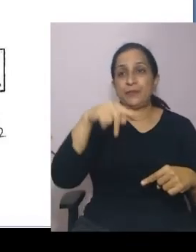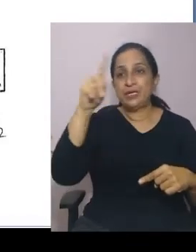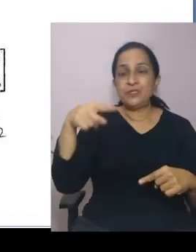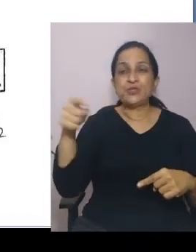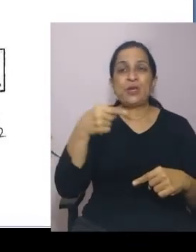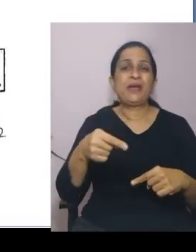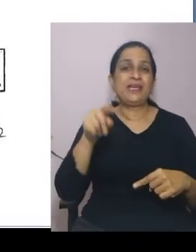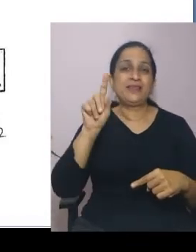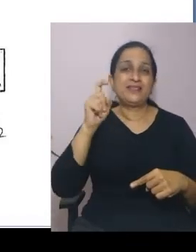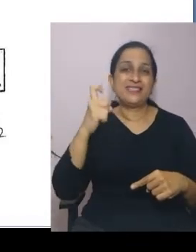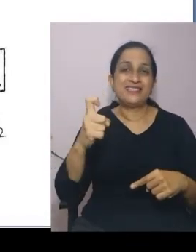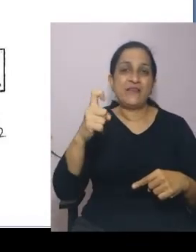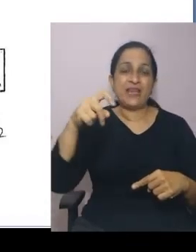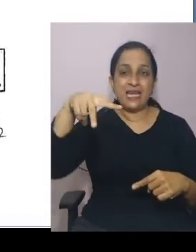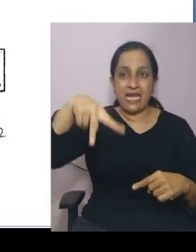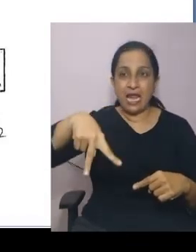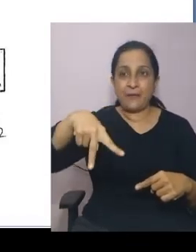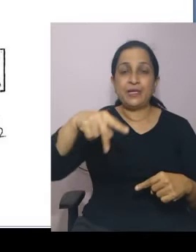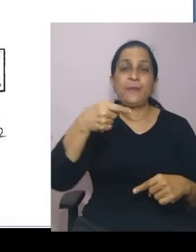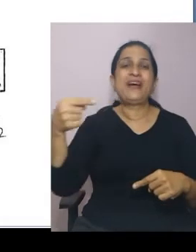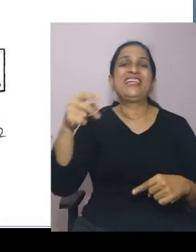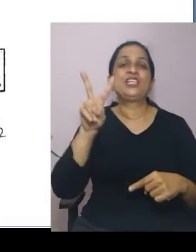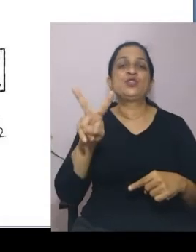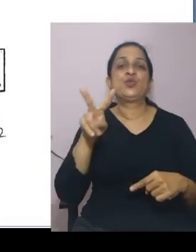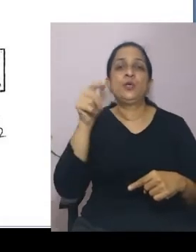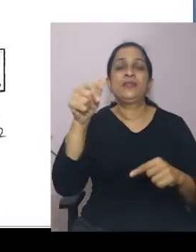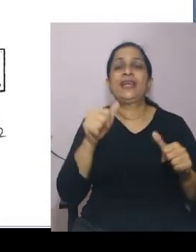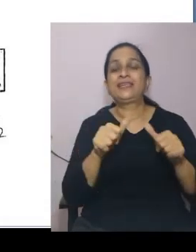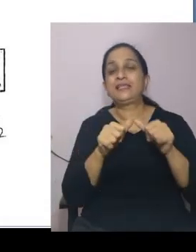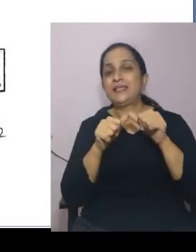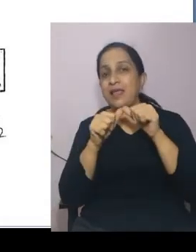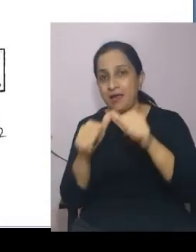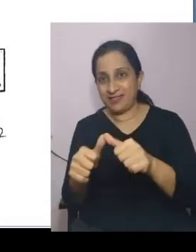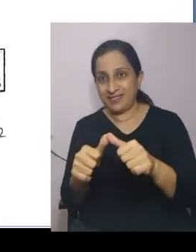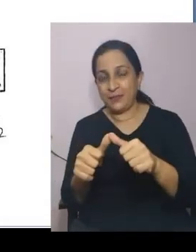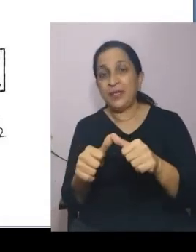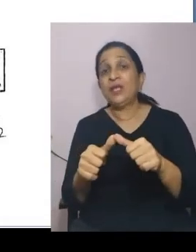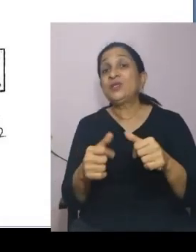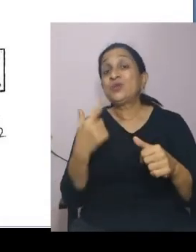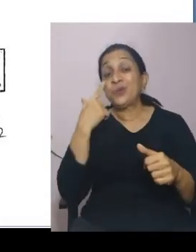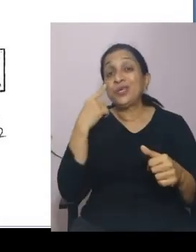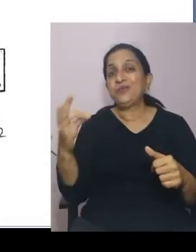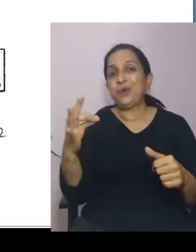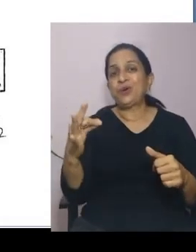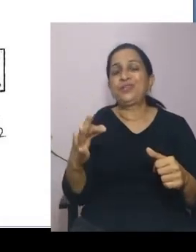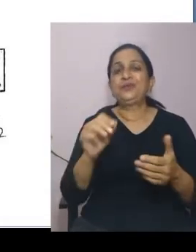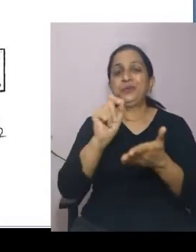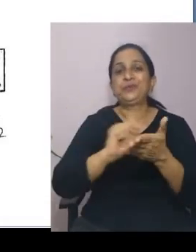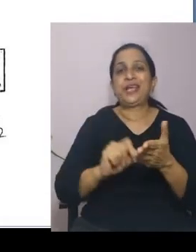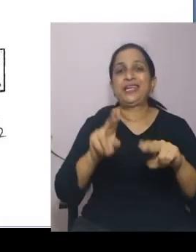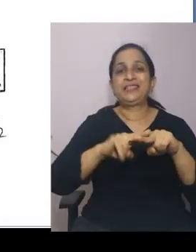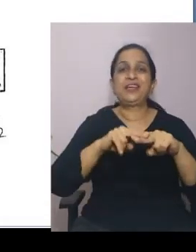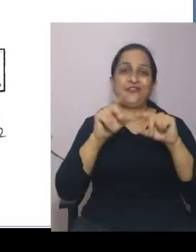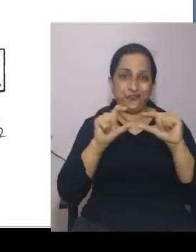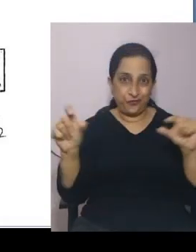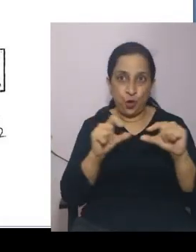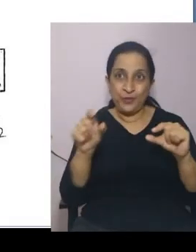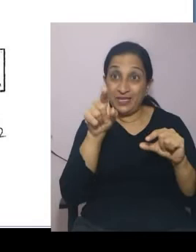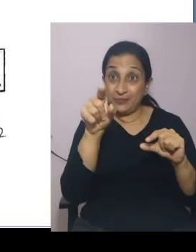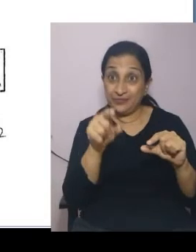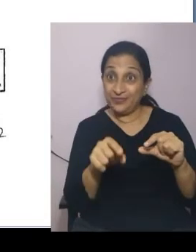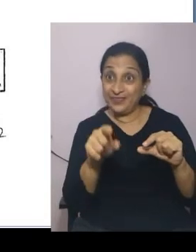squared minus 7 lambda minus 2. So this is the equation which you have